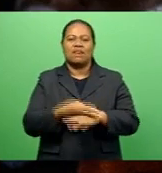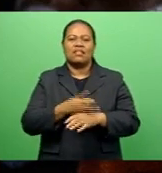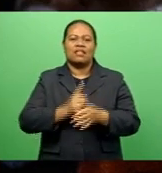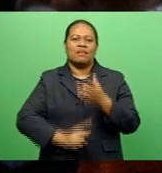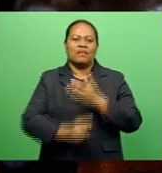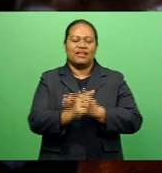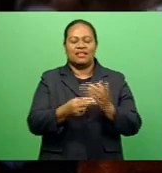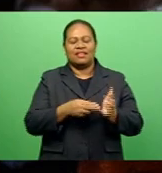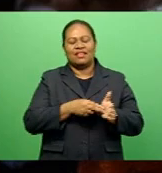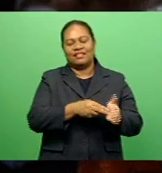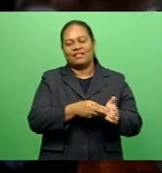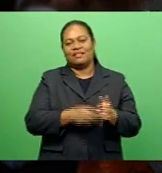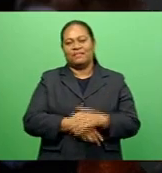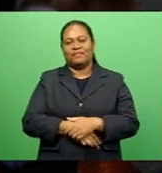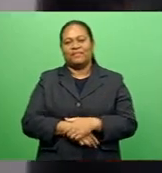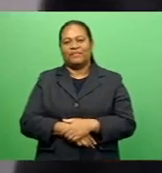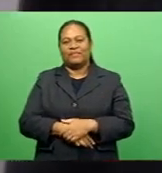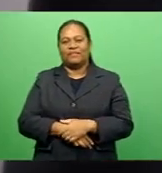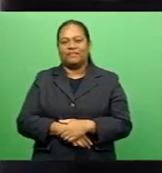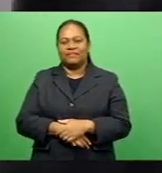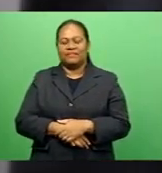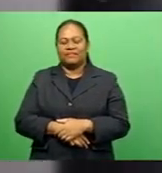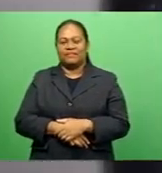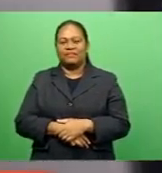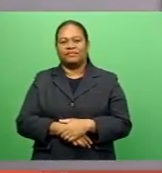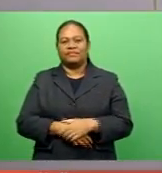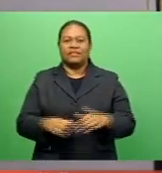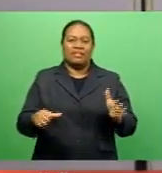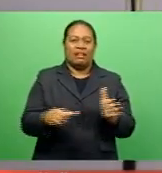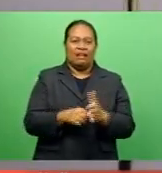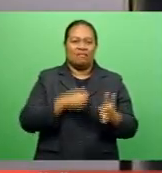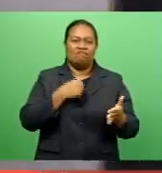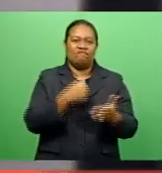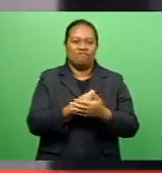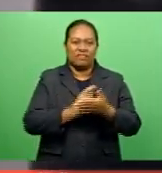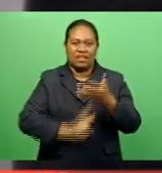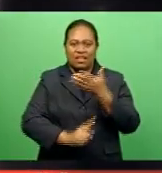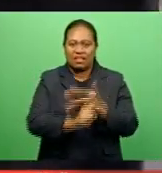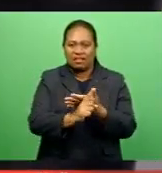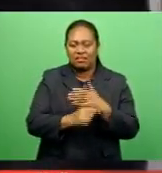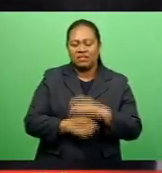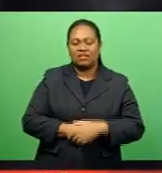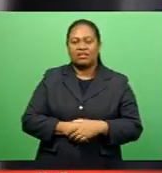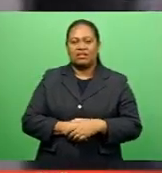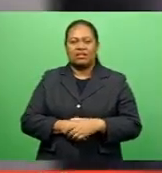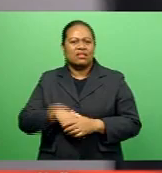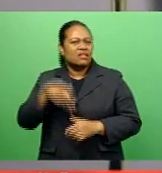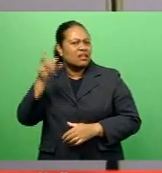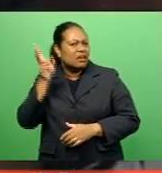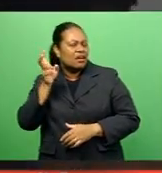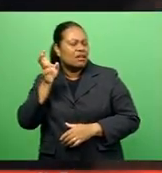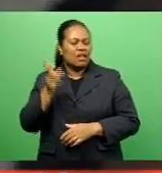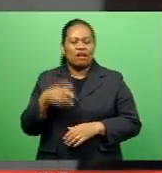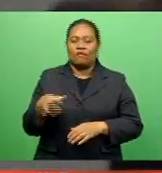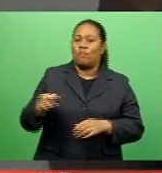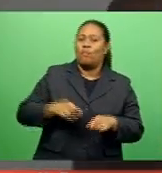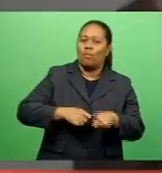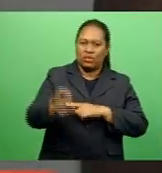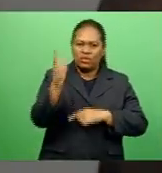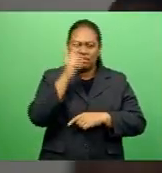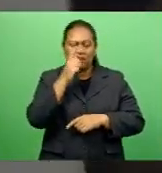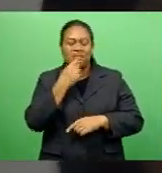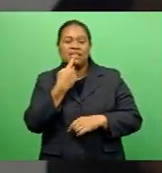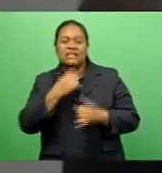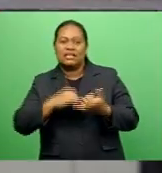Felipe Nakaso has more. The hard-hitting Ronald Naidu says that he has heard from a lot of people that Singh has